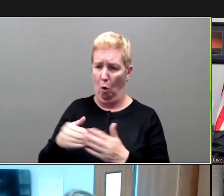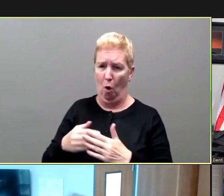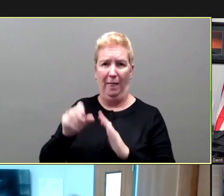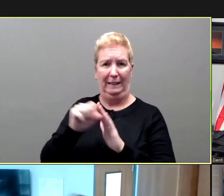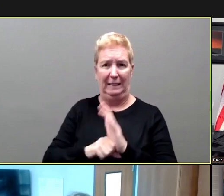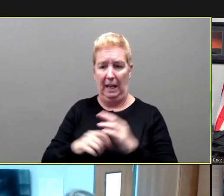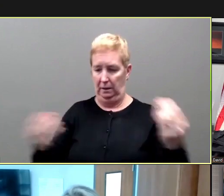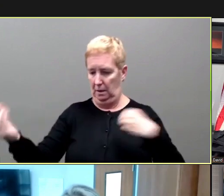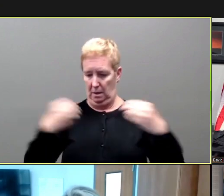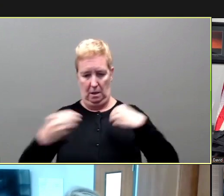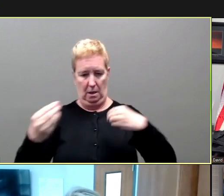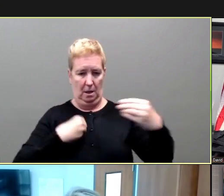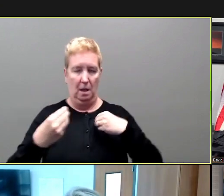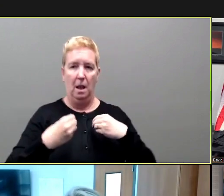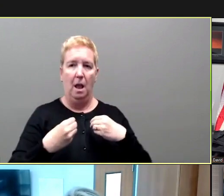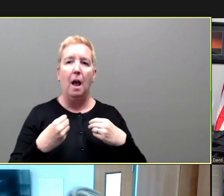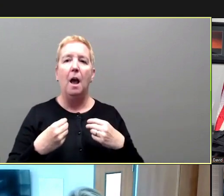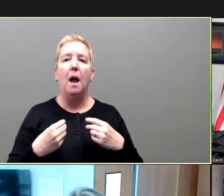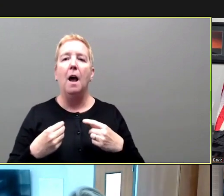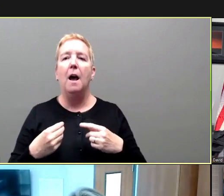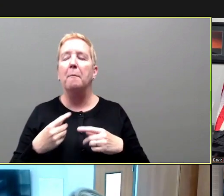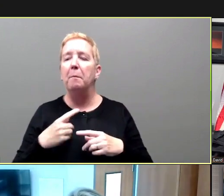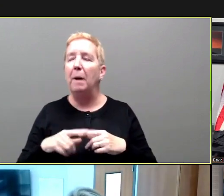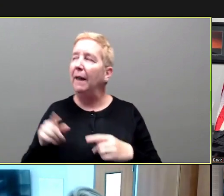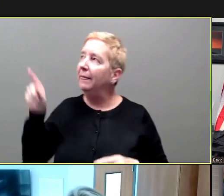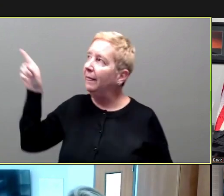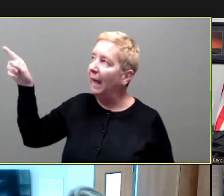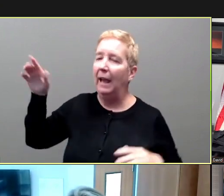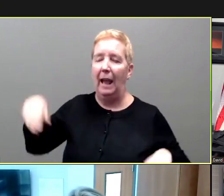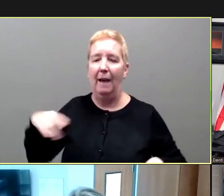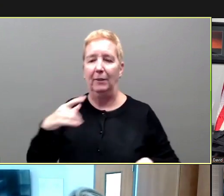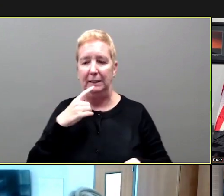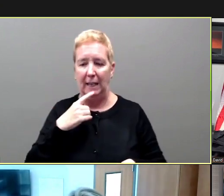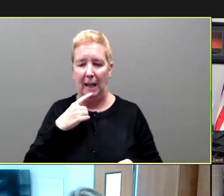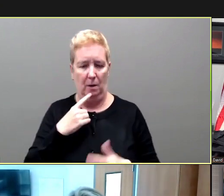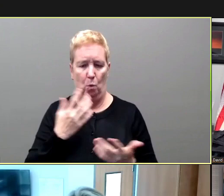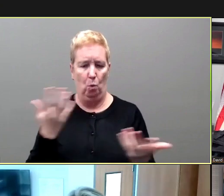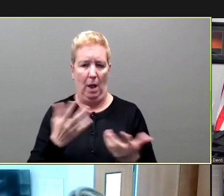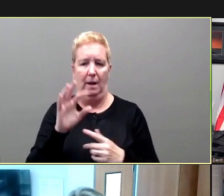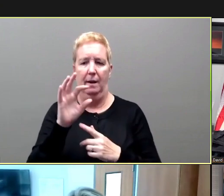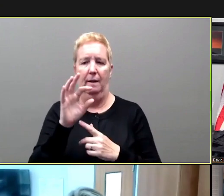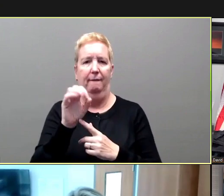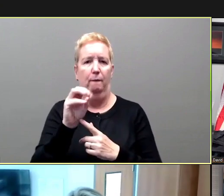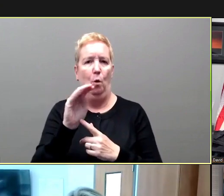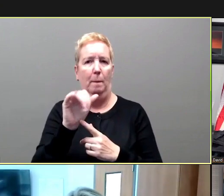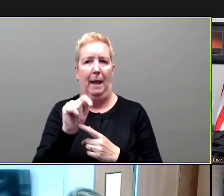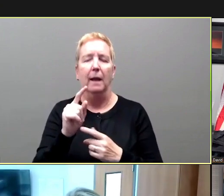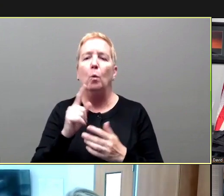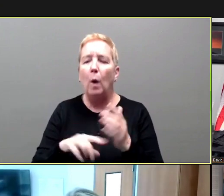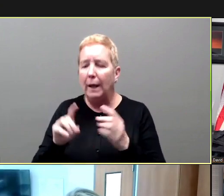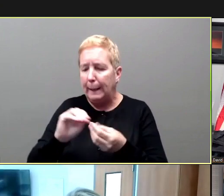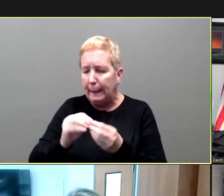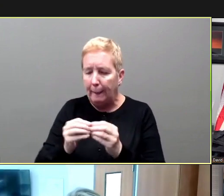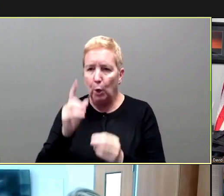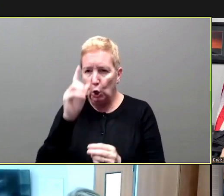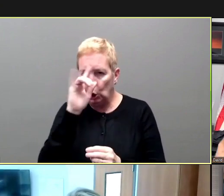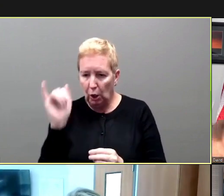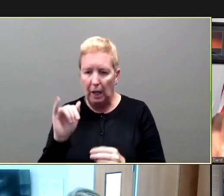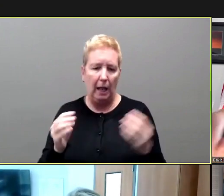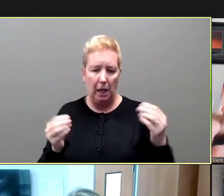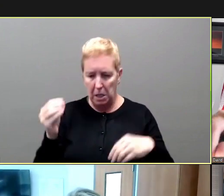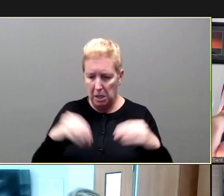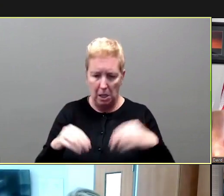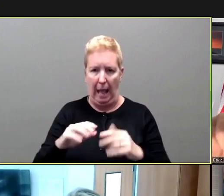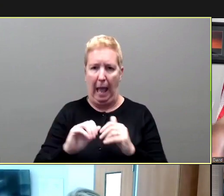not specified a defined format for how we submit that. So the data that you see for New Mexico on the